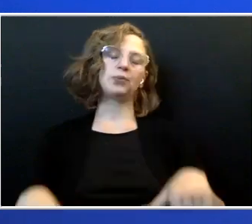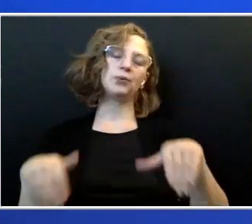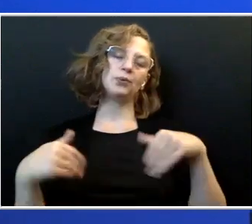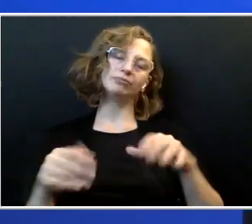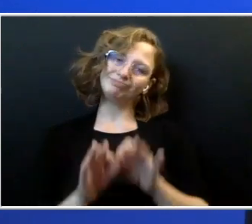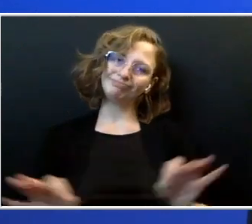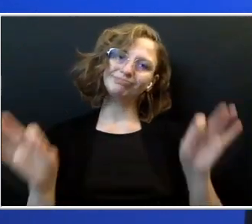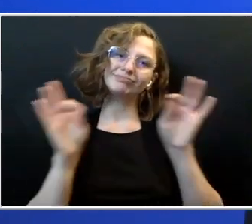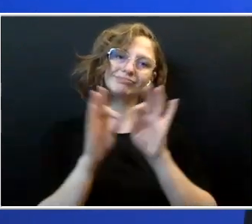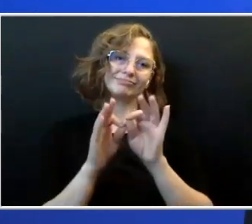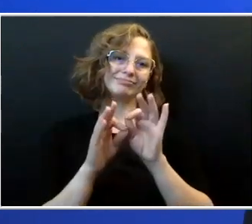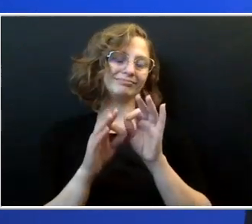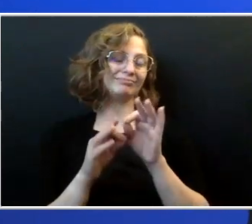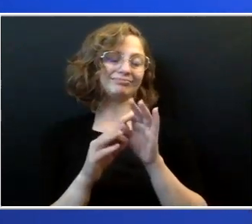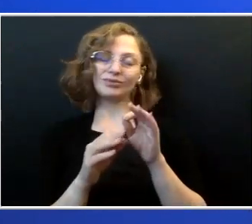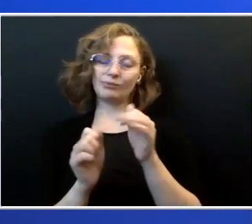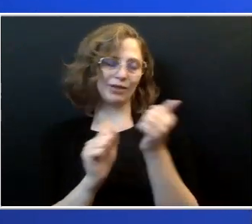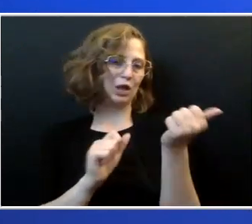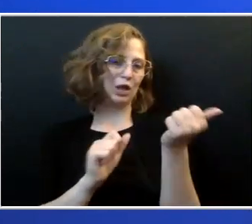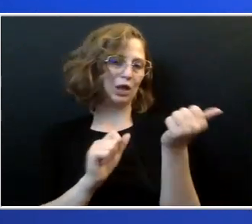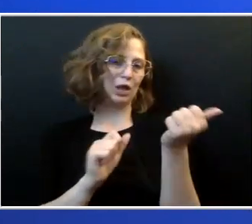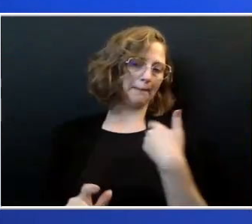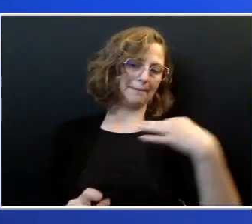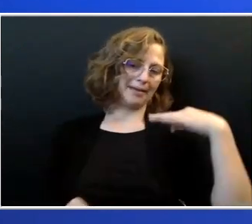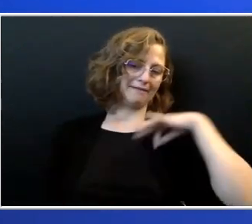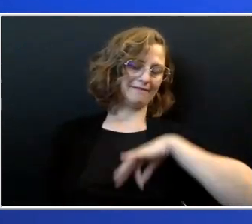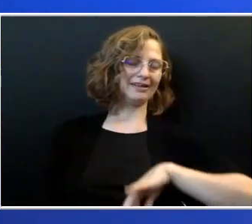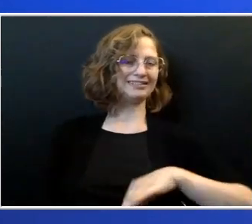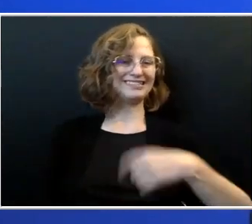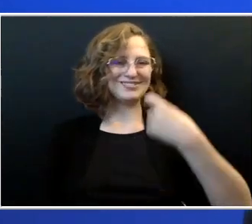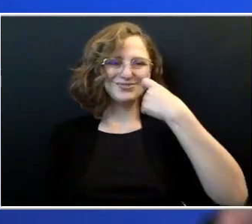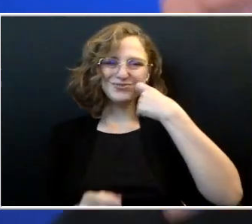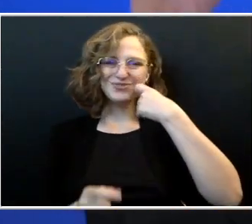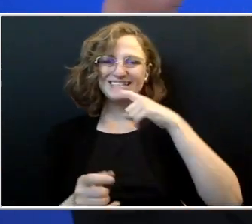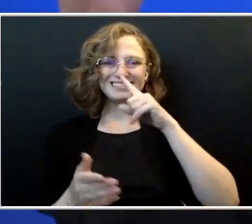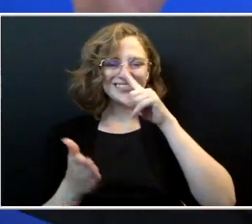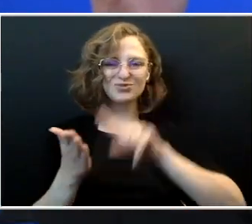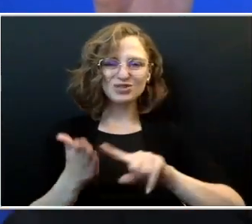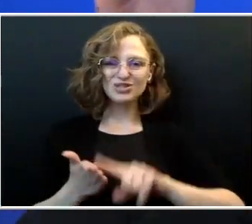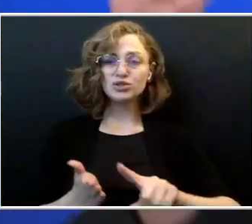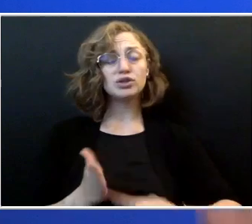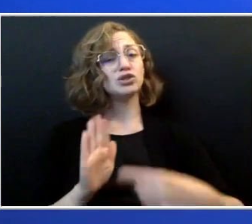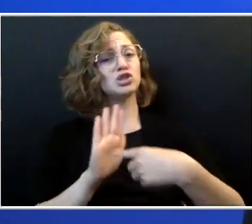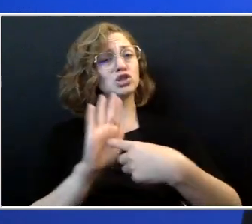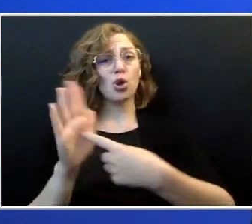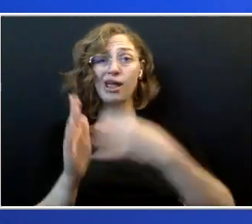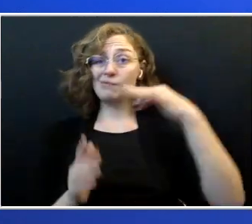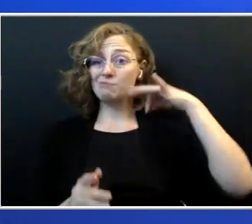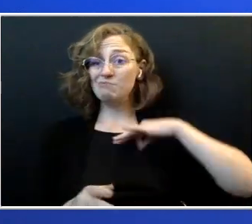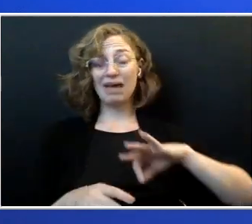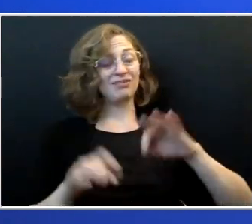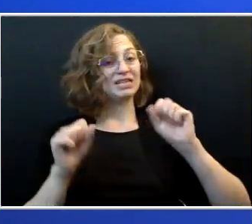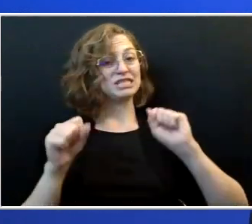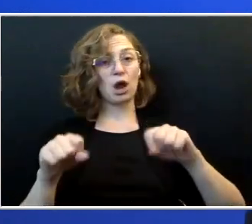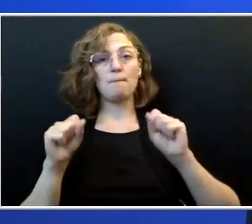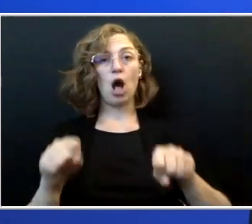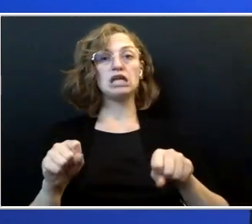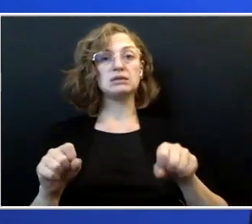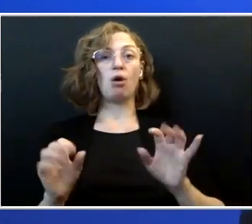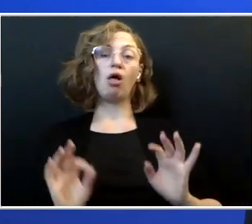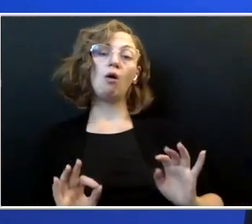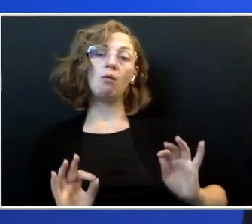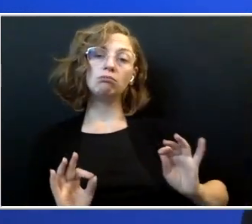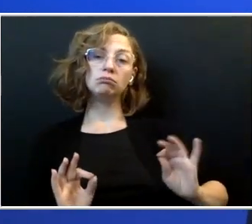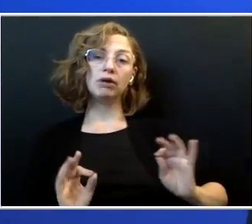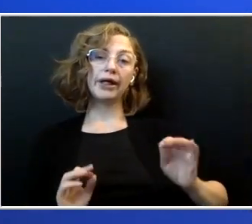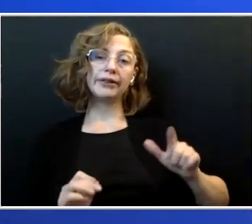nice research that's starting to come out that's showing us you can get benefits at the low end, you can get benefits at the high end. The more intentional we can be in a way